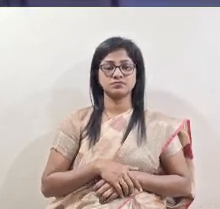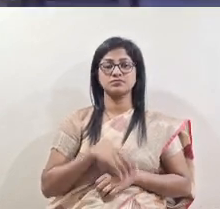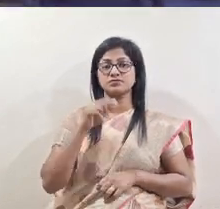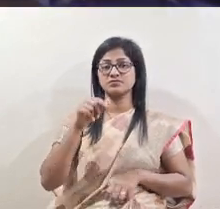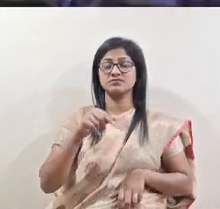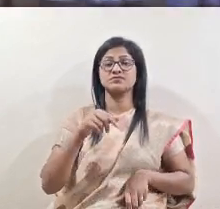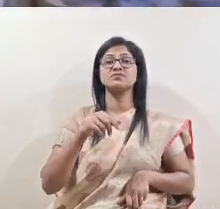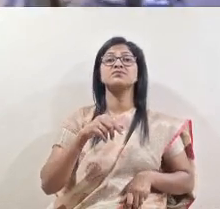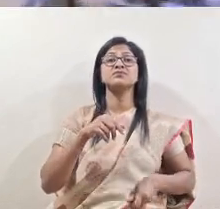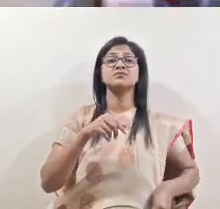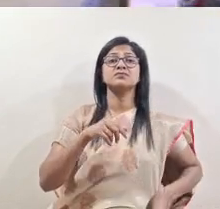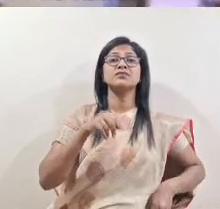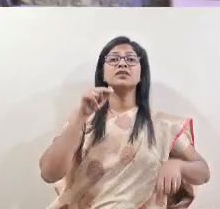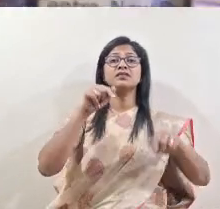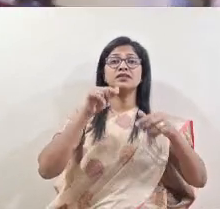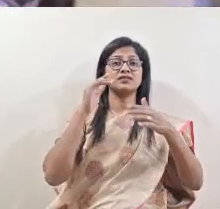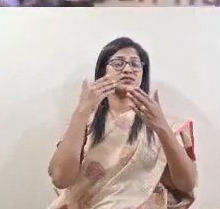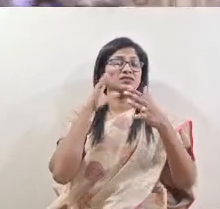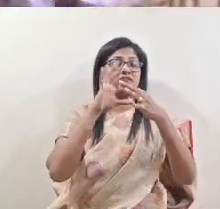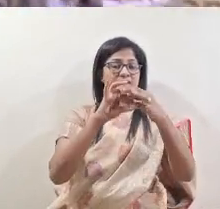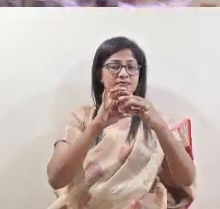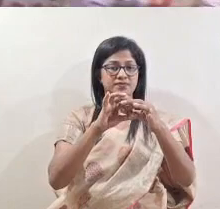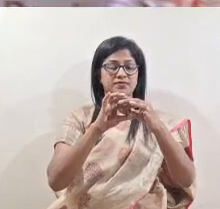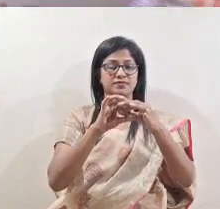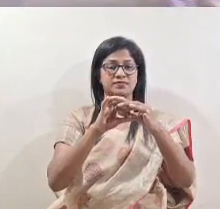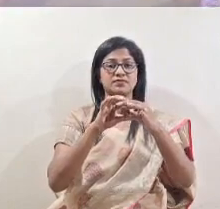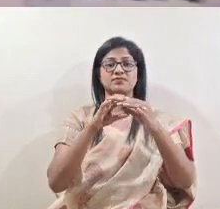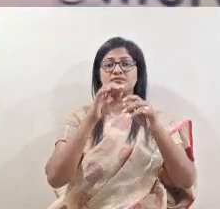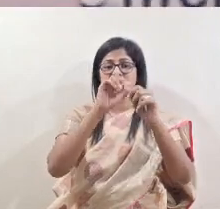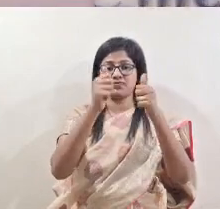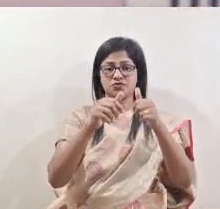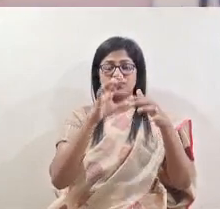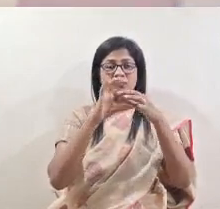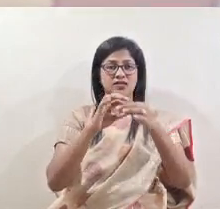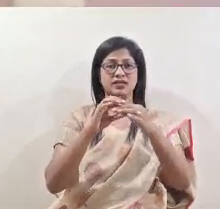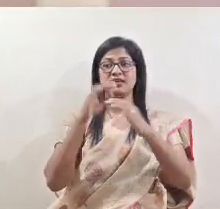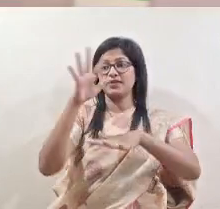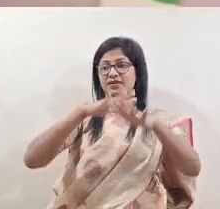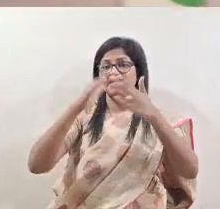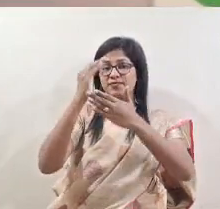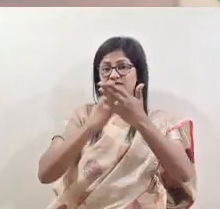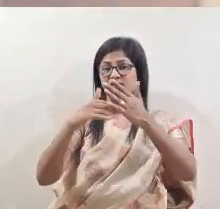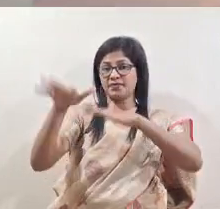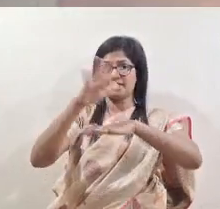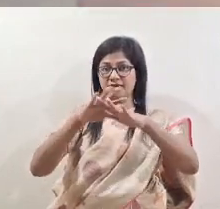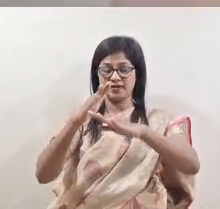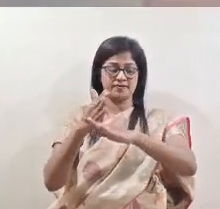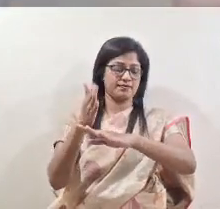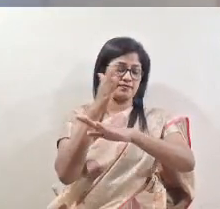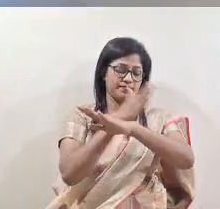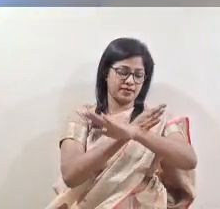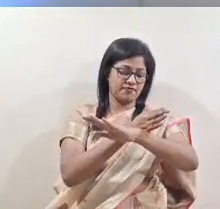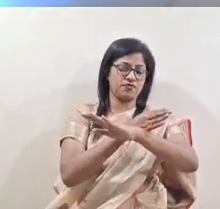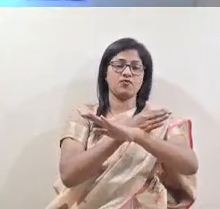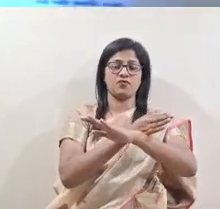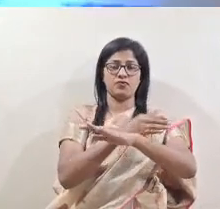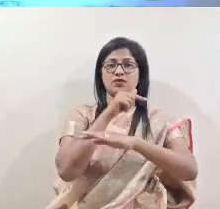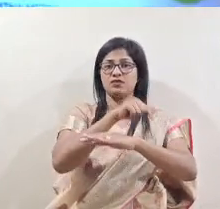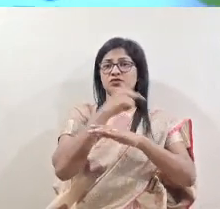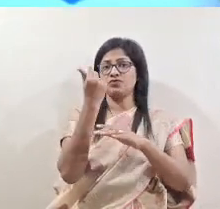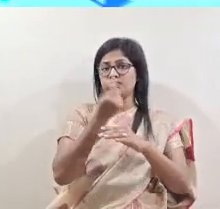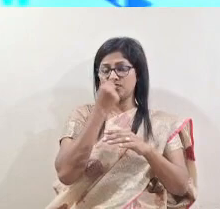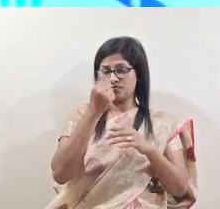During, I think the application of this model would be mostly in the pre-event planning stages. So prior to any such events,